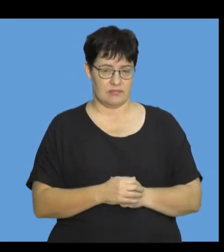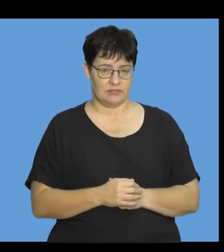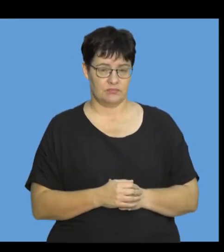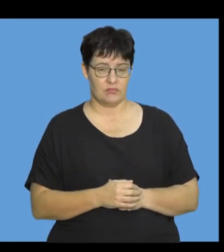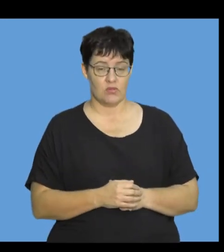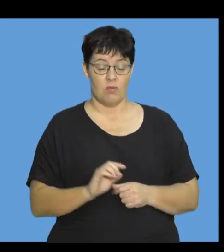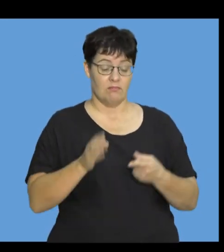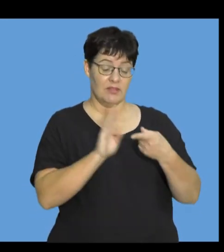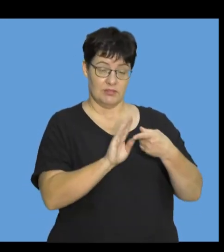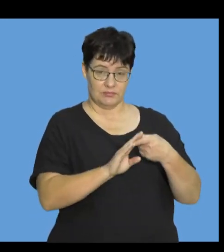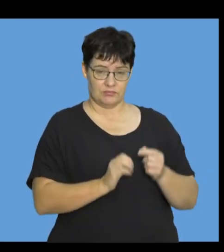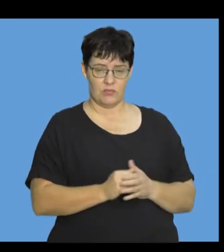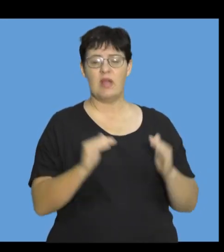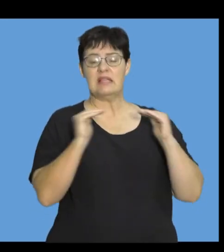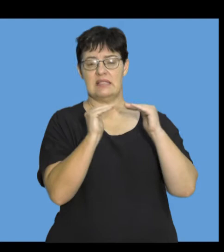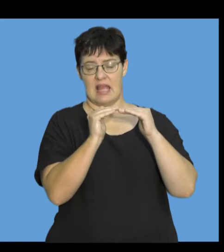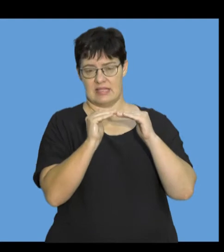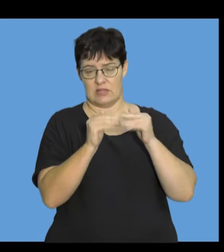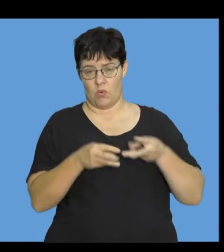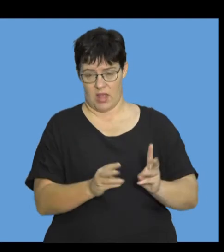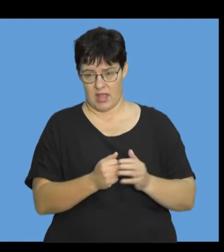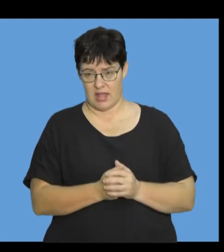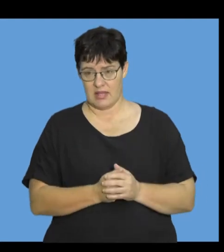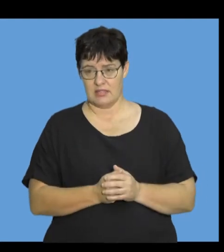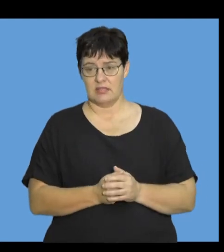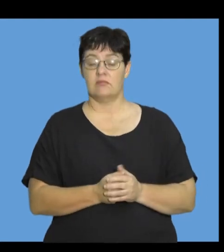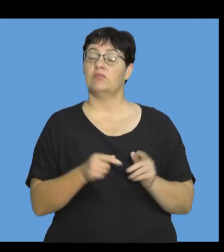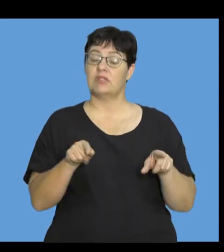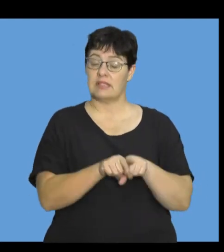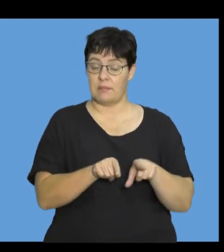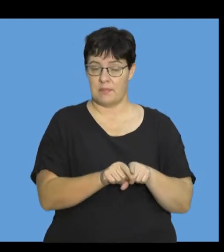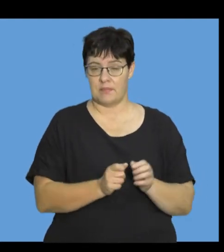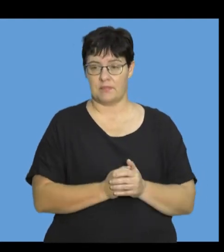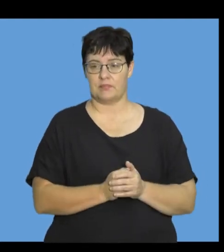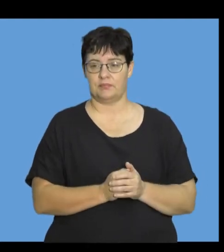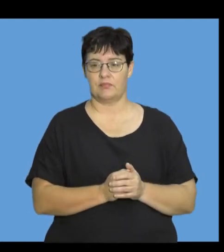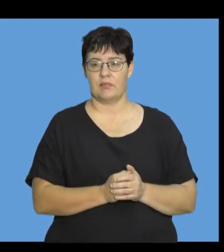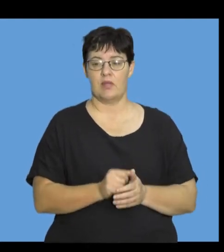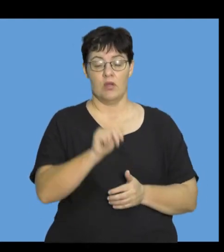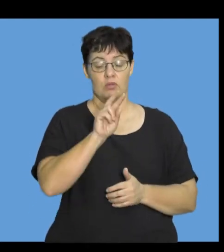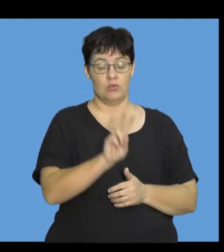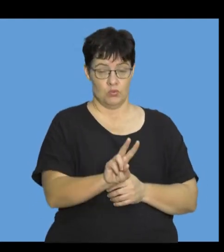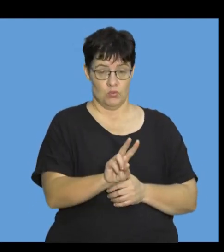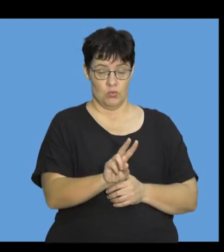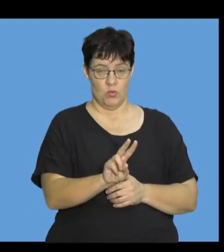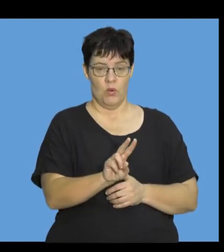So firstly, I will write this in standard form. In standard form, this is the same as 2 to the exponent of